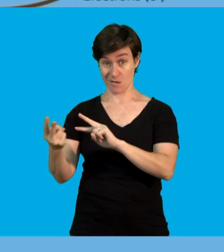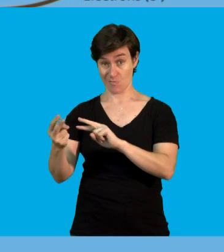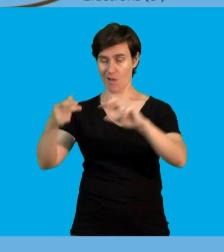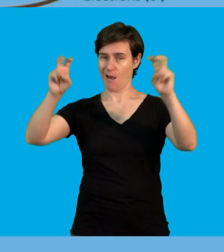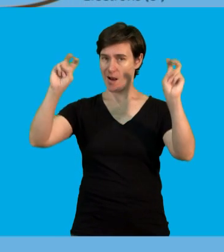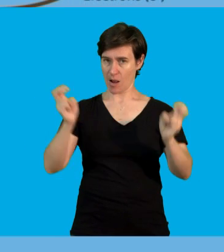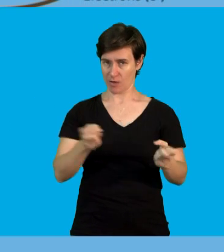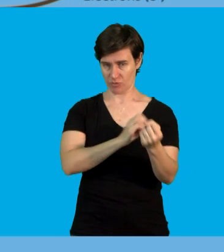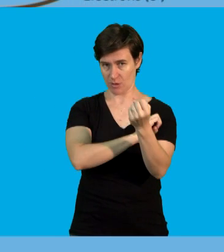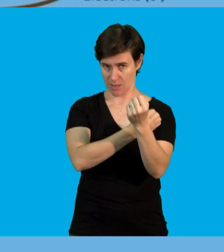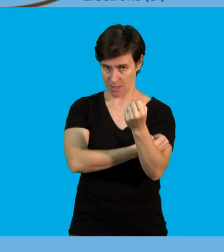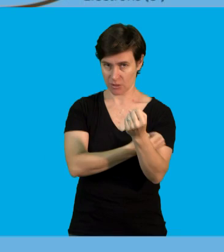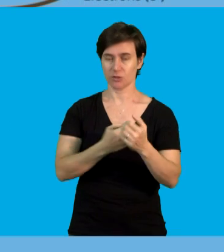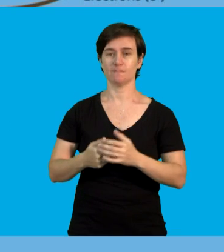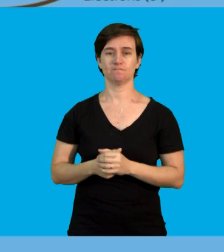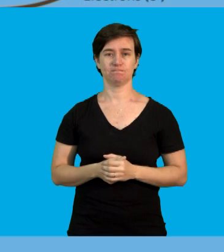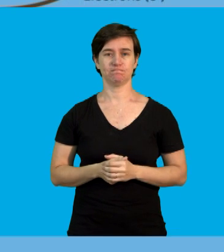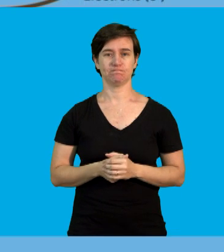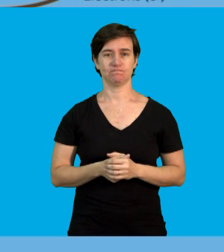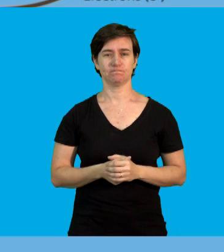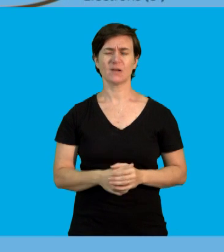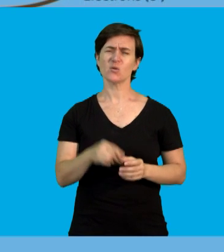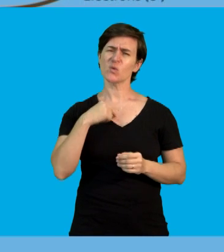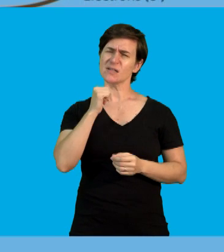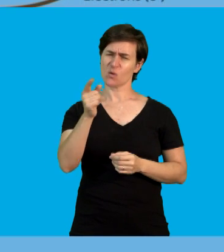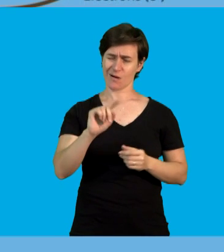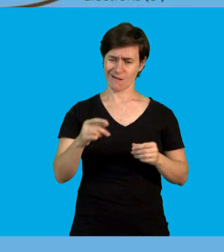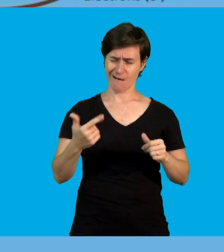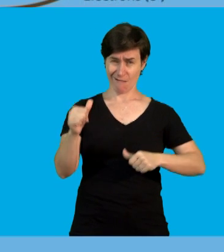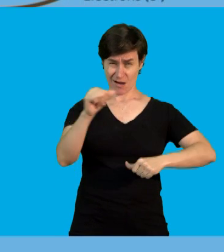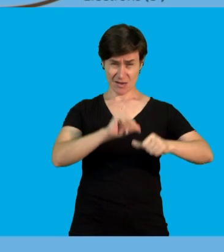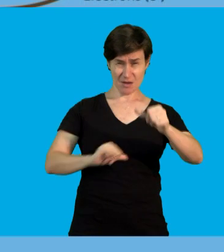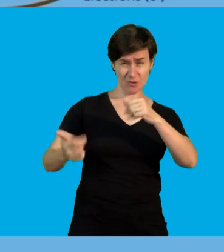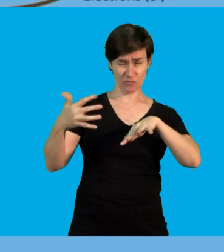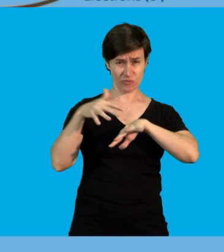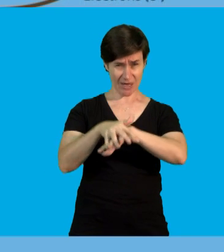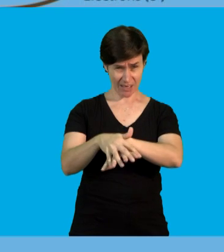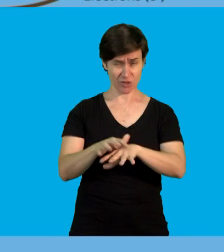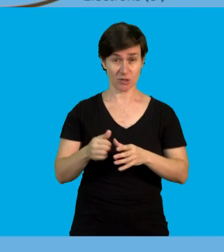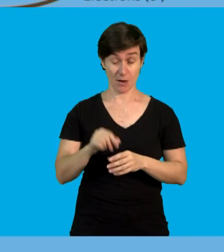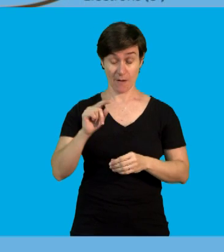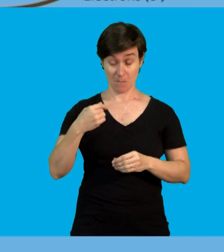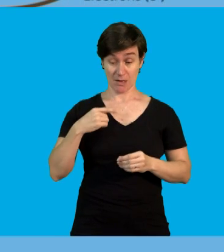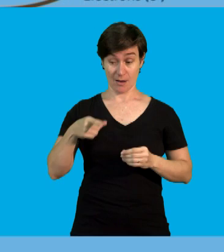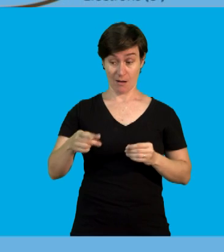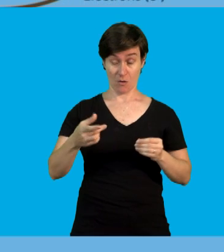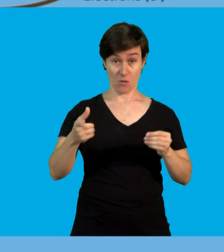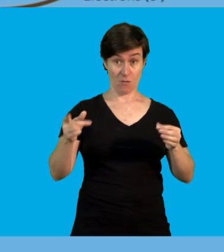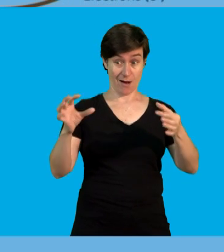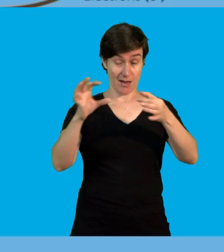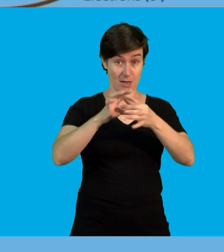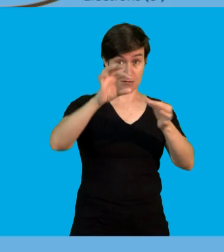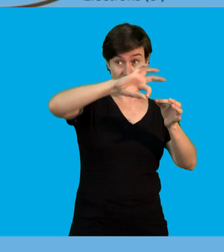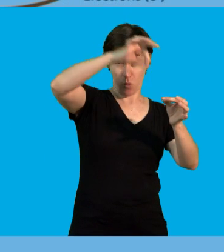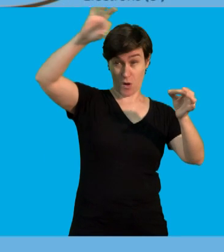electrical energy. So, because we are saying that there is a chemical reaction that will spontaneously take place once I connect the two terminals